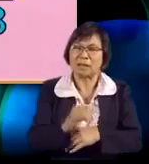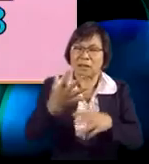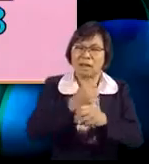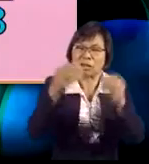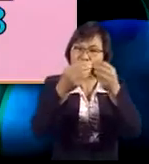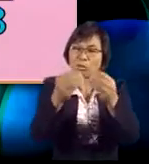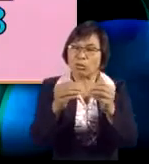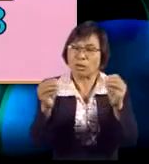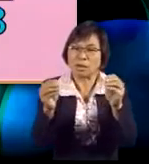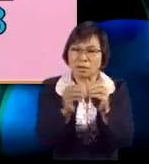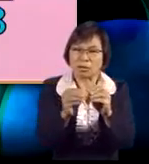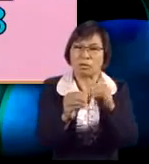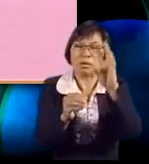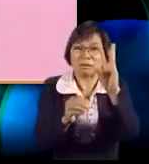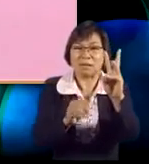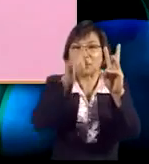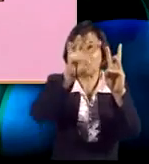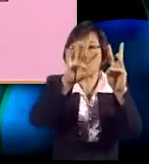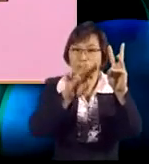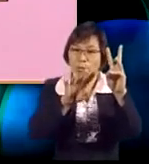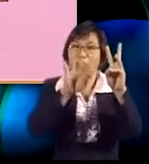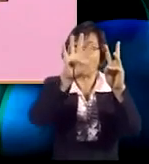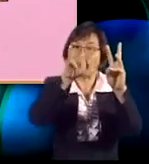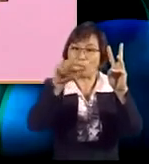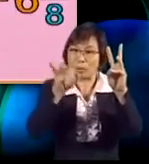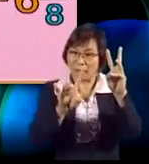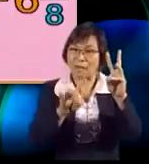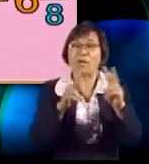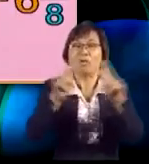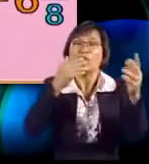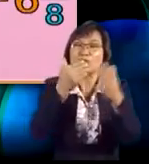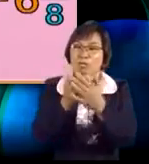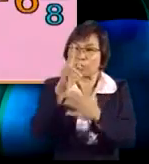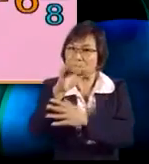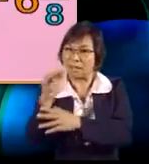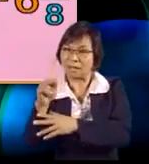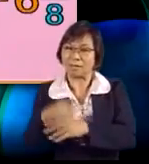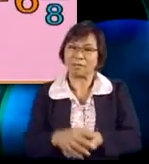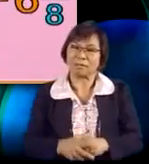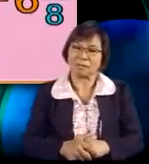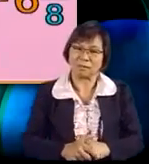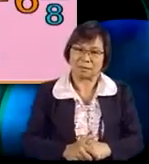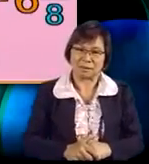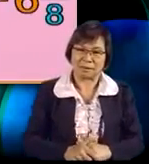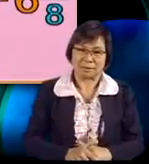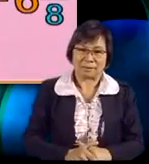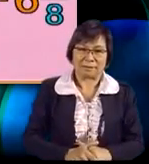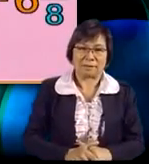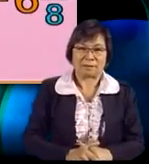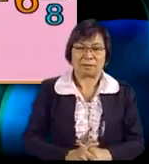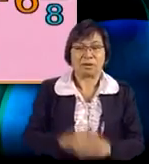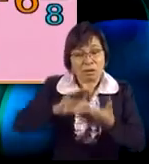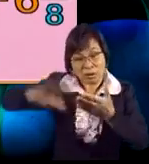is 4 eighths, and we get a total of 6 and 4 eighths. Very good,